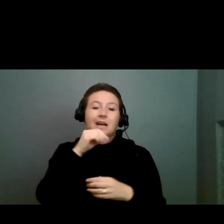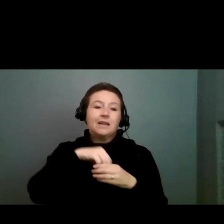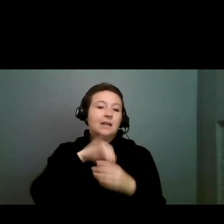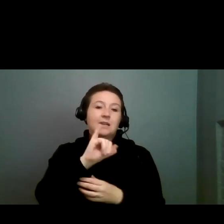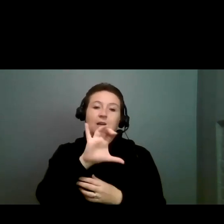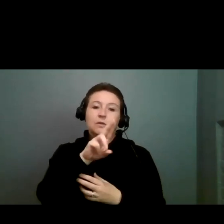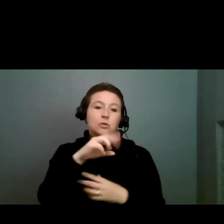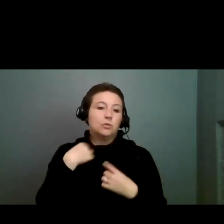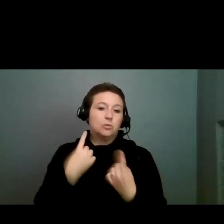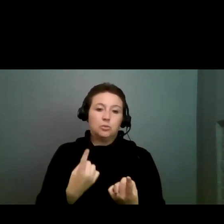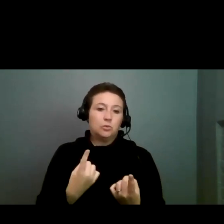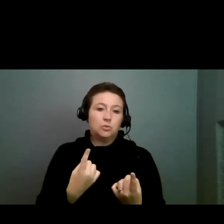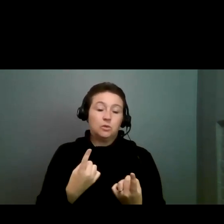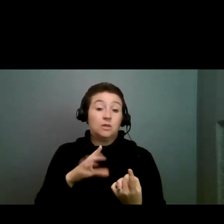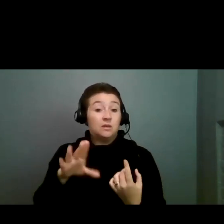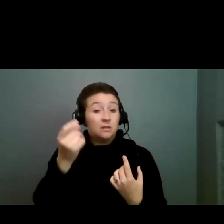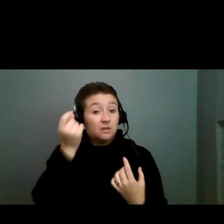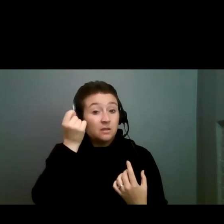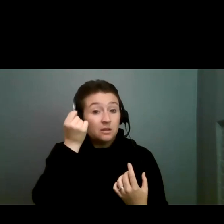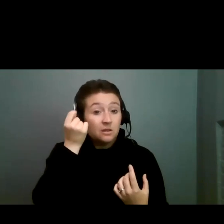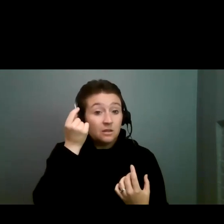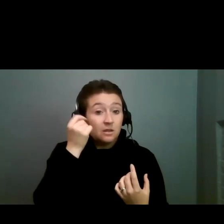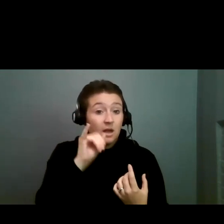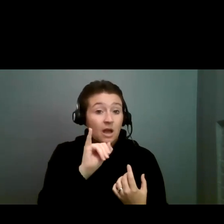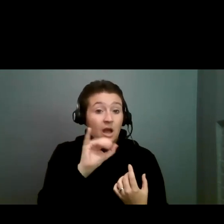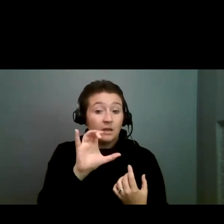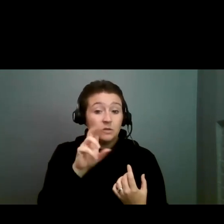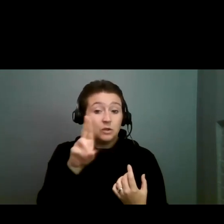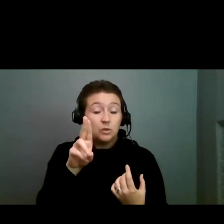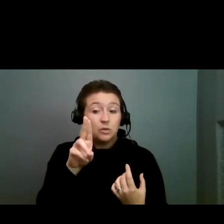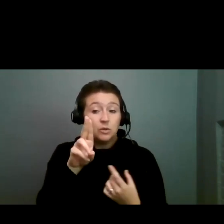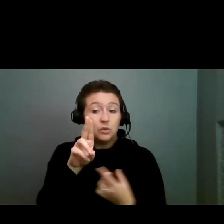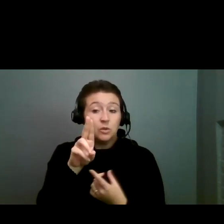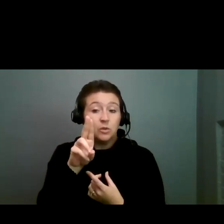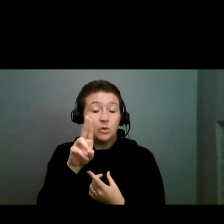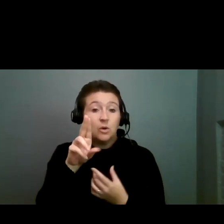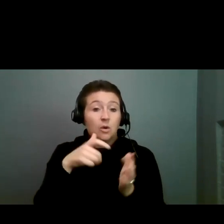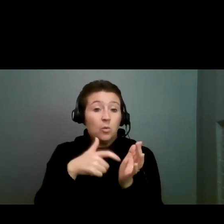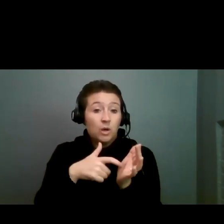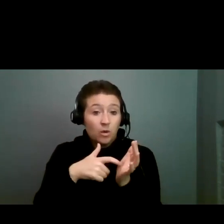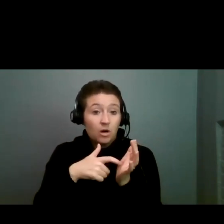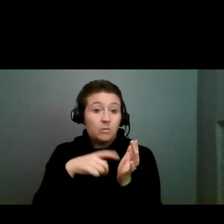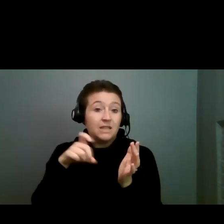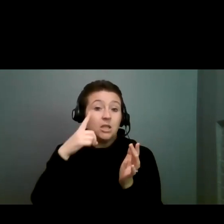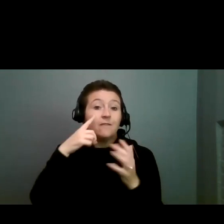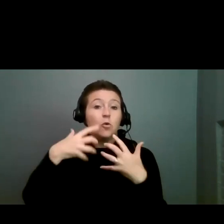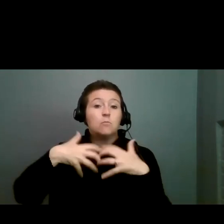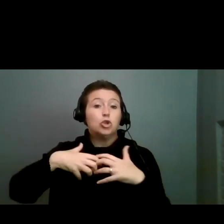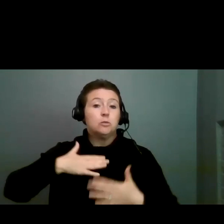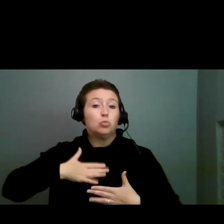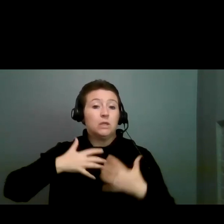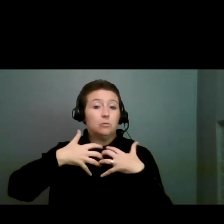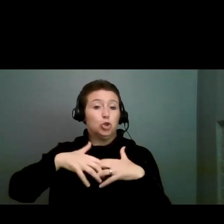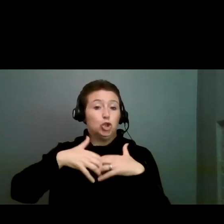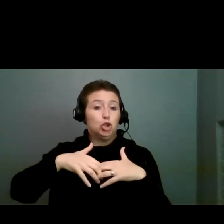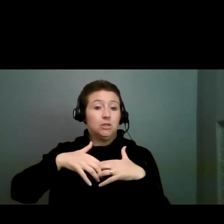to date. Realize that intensive care unit requirements, the need for ventilators generally follows